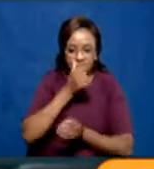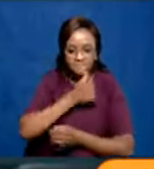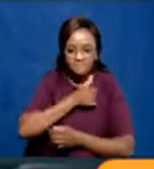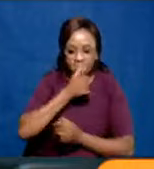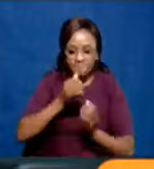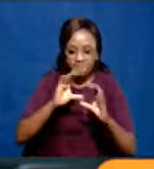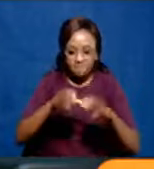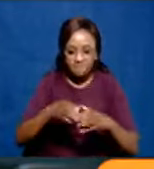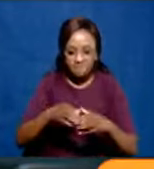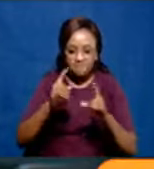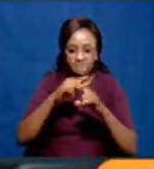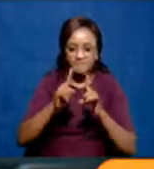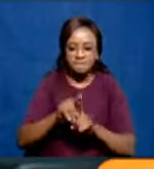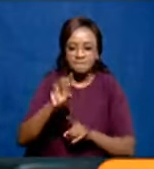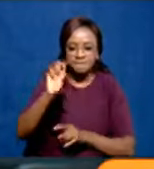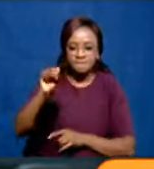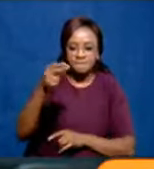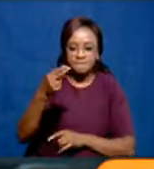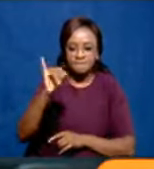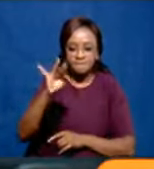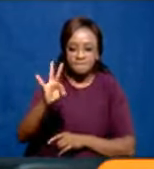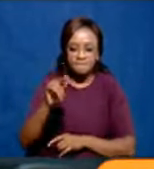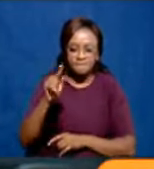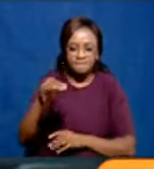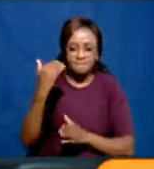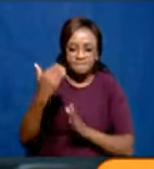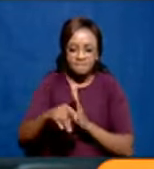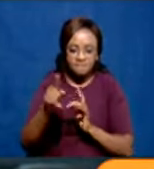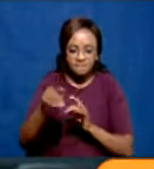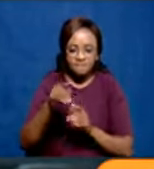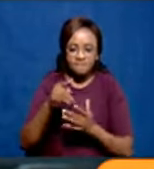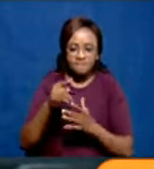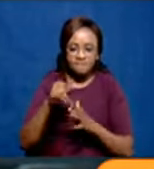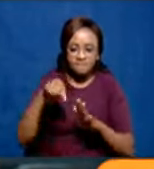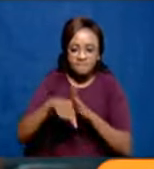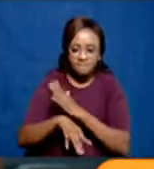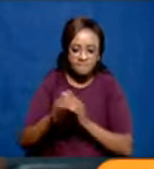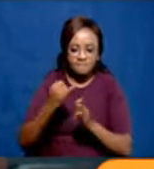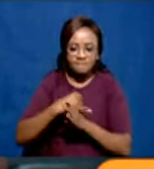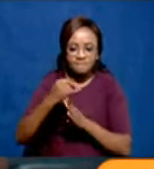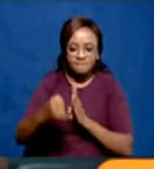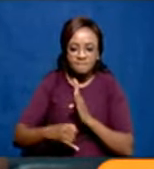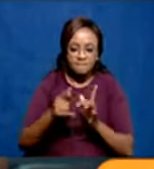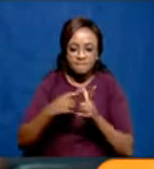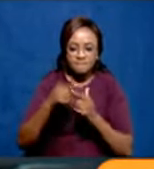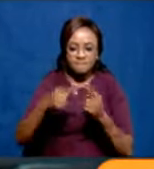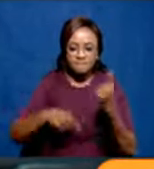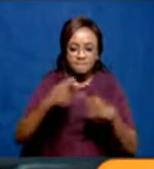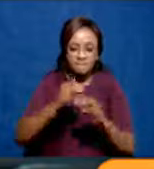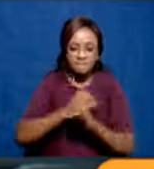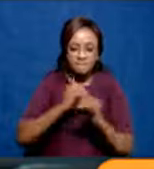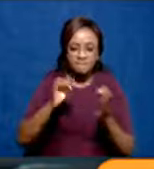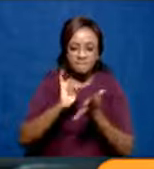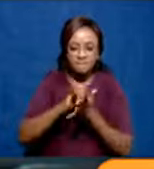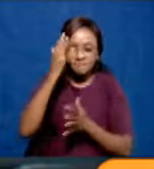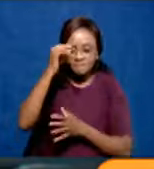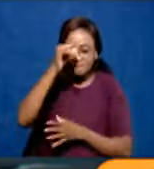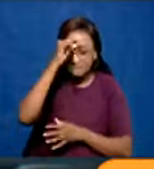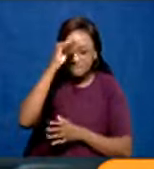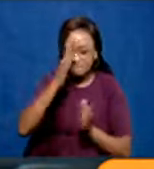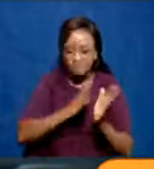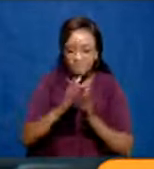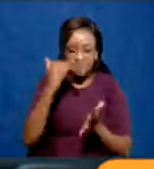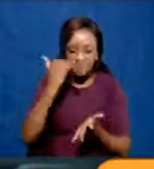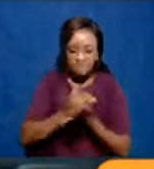that SHIF was stopping these comprehensive covers so that private insurance company should not be a competitor with them. And that's why government is going to stop it,